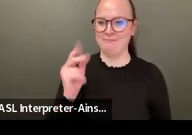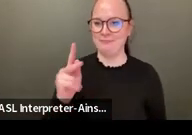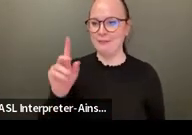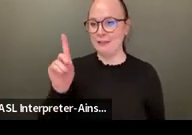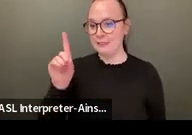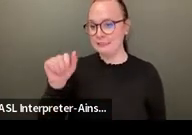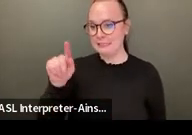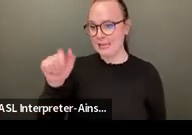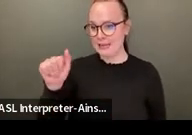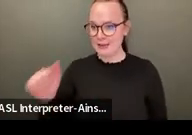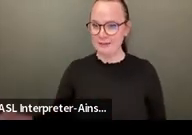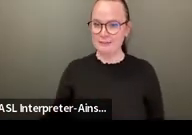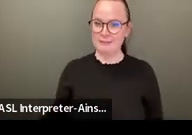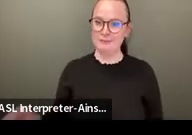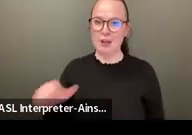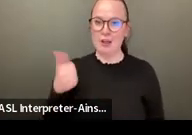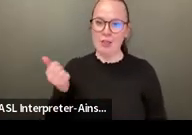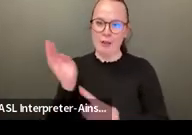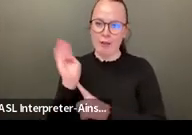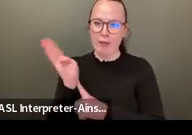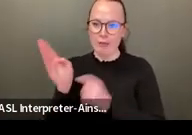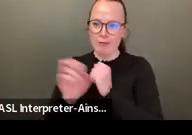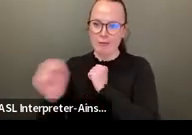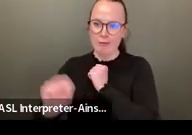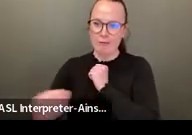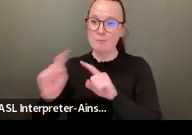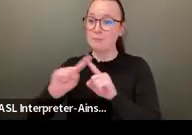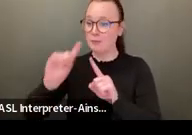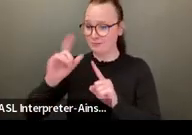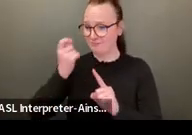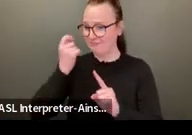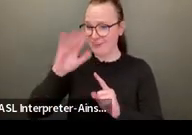See, another little tangent here, but it's all connected. We'll connect it all at the end.